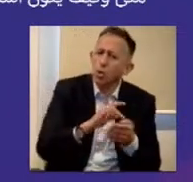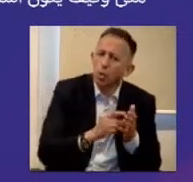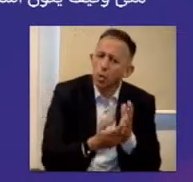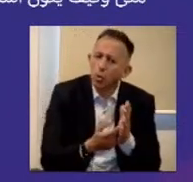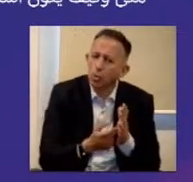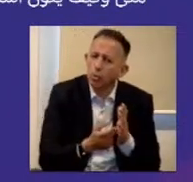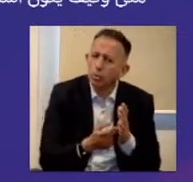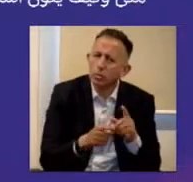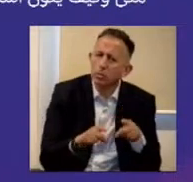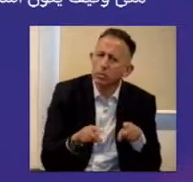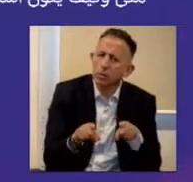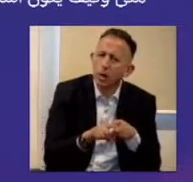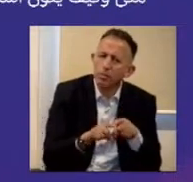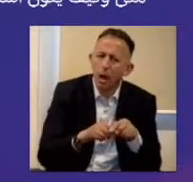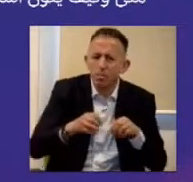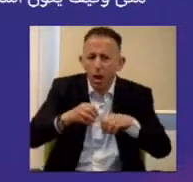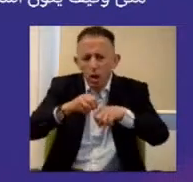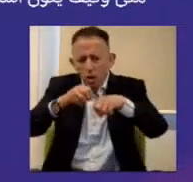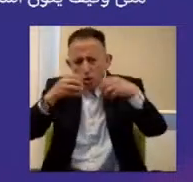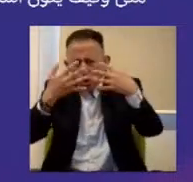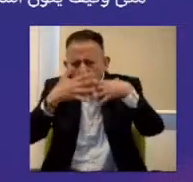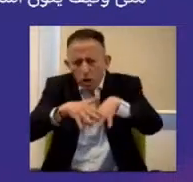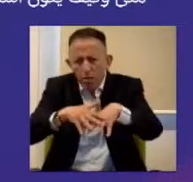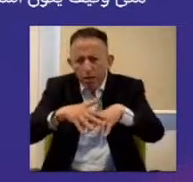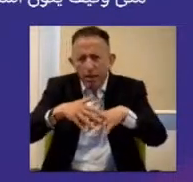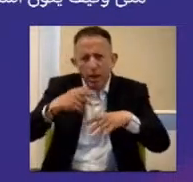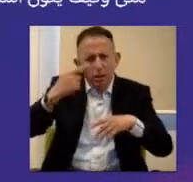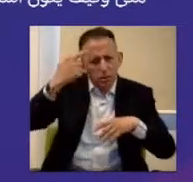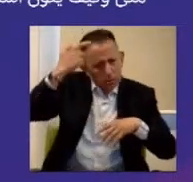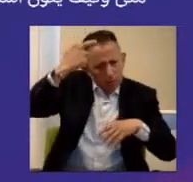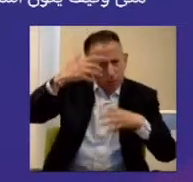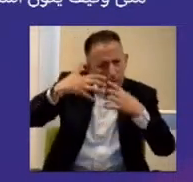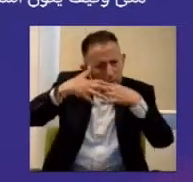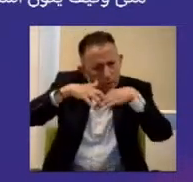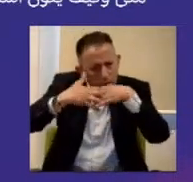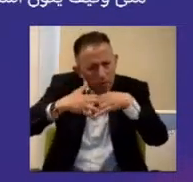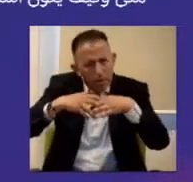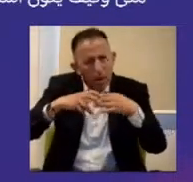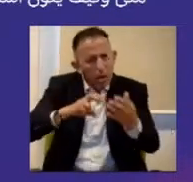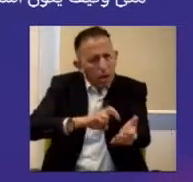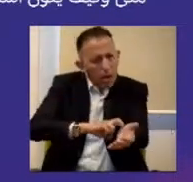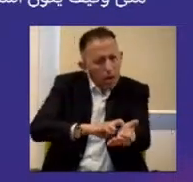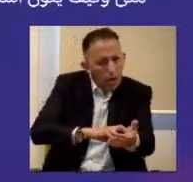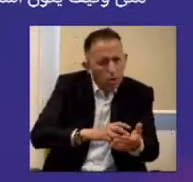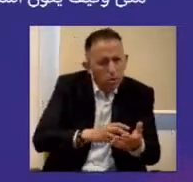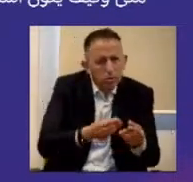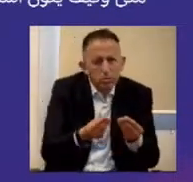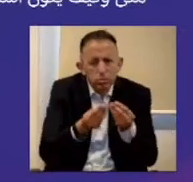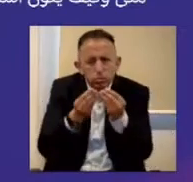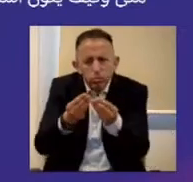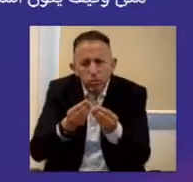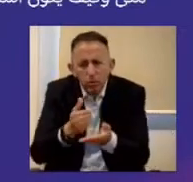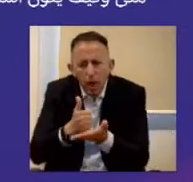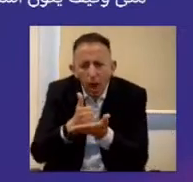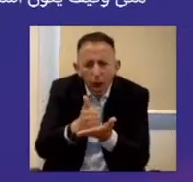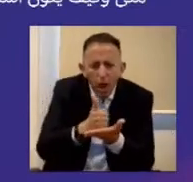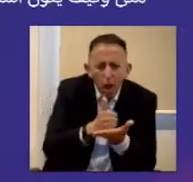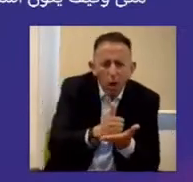order to do interpretation of images here to recognize facial expressions, you have a number of images